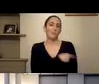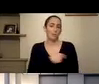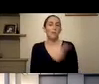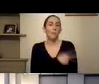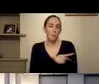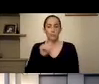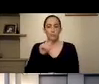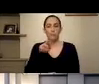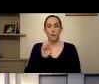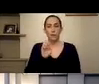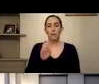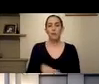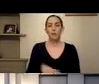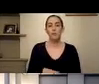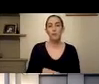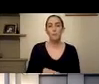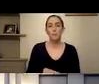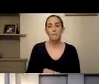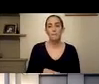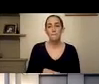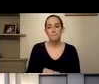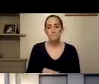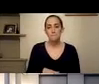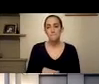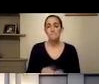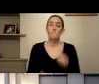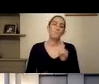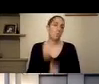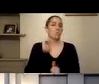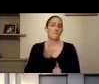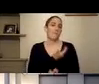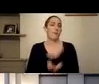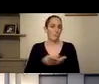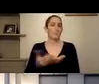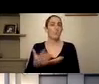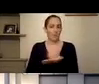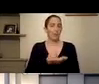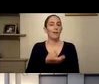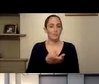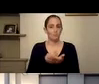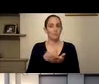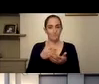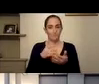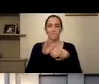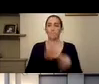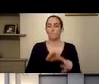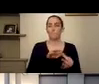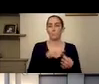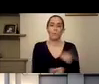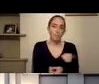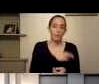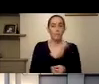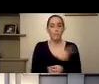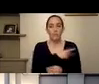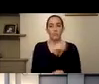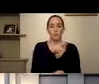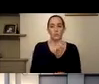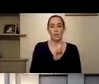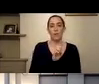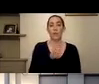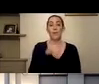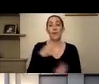us all together, we've got the majority of our income that comes from our hospital and patient care. That line item alone